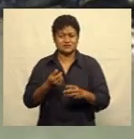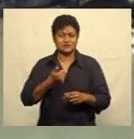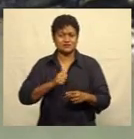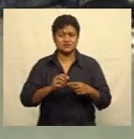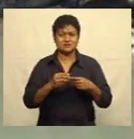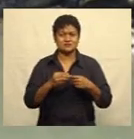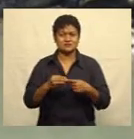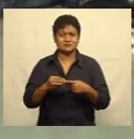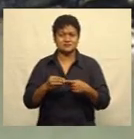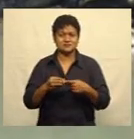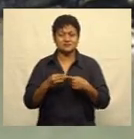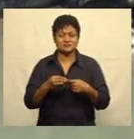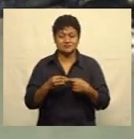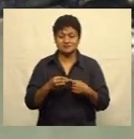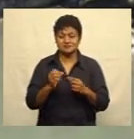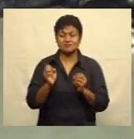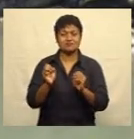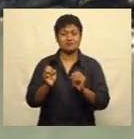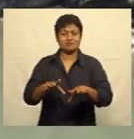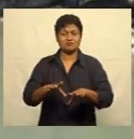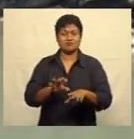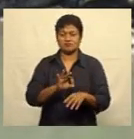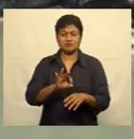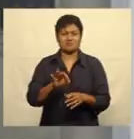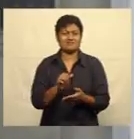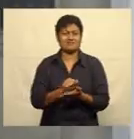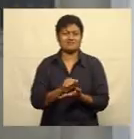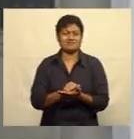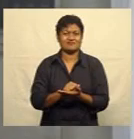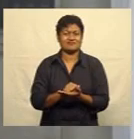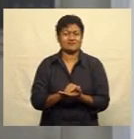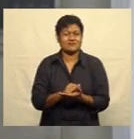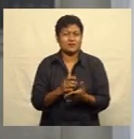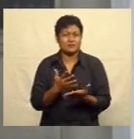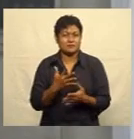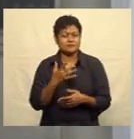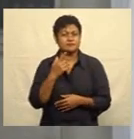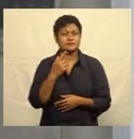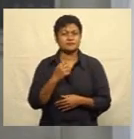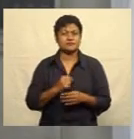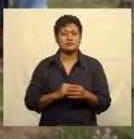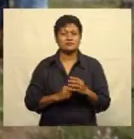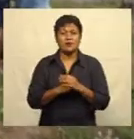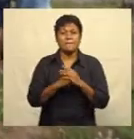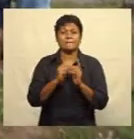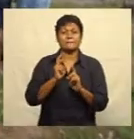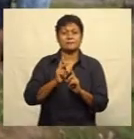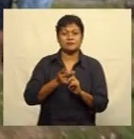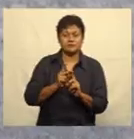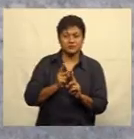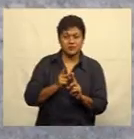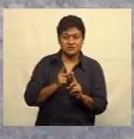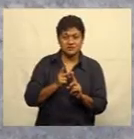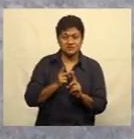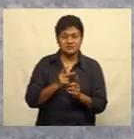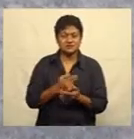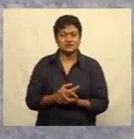waste requires a shift in perception. I think the top of the priority list is the rethink way.